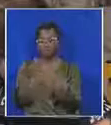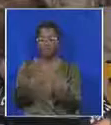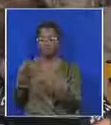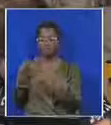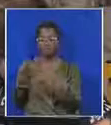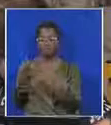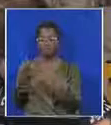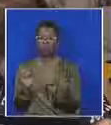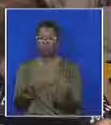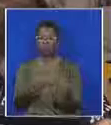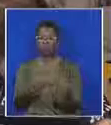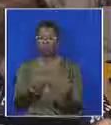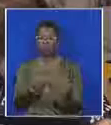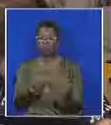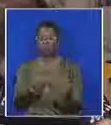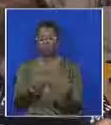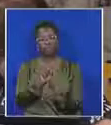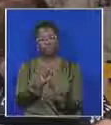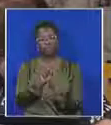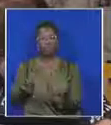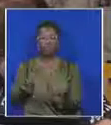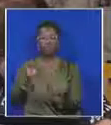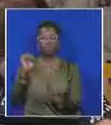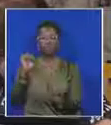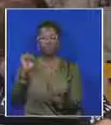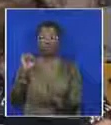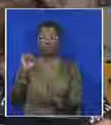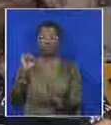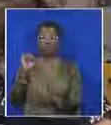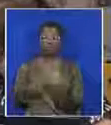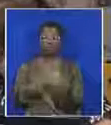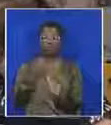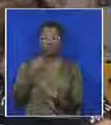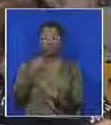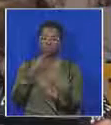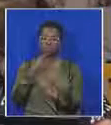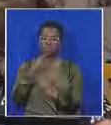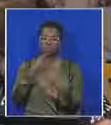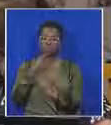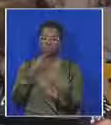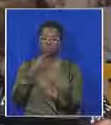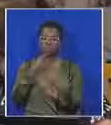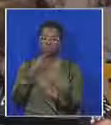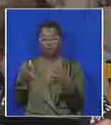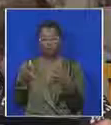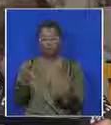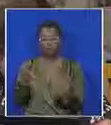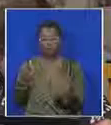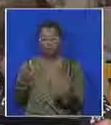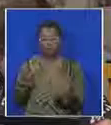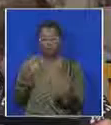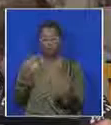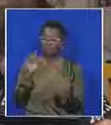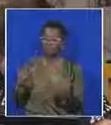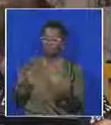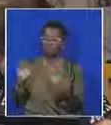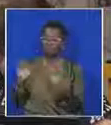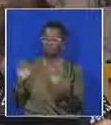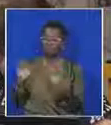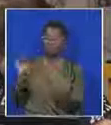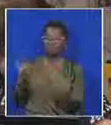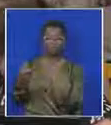In 2012, when the COSATU survey indicated that 50% of workers believed that with no violence, they would not get